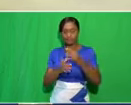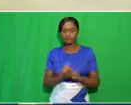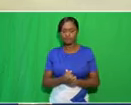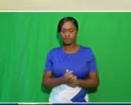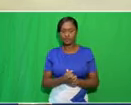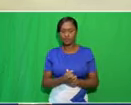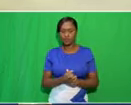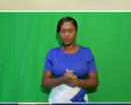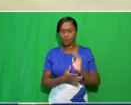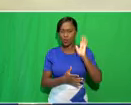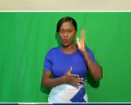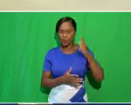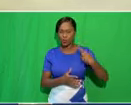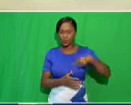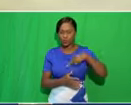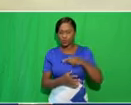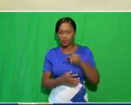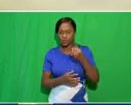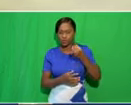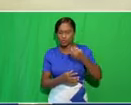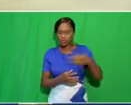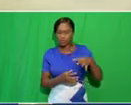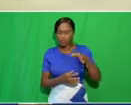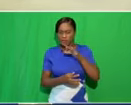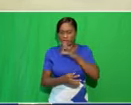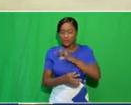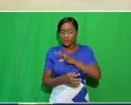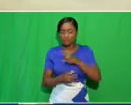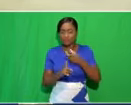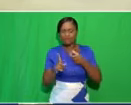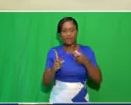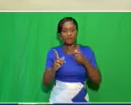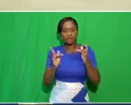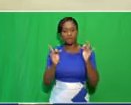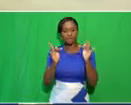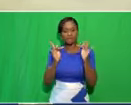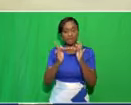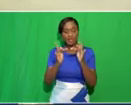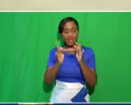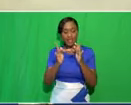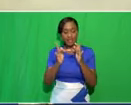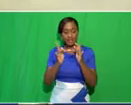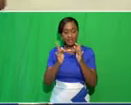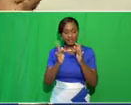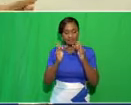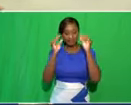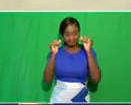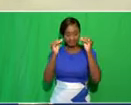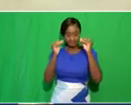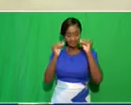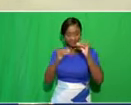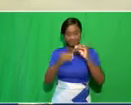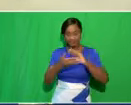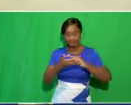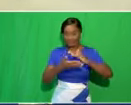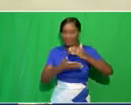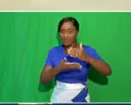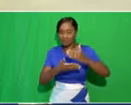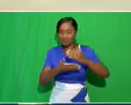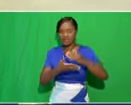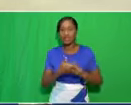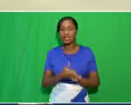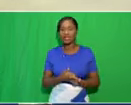to lose the benefits gained from online learning and hybrid learning? A very good question. And I think this one is at